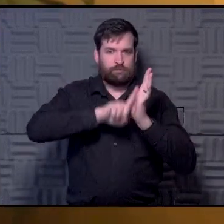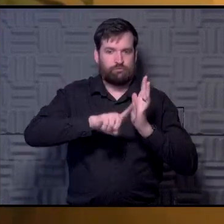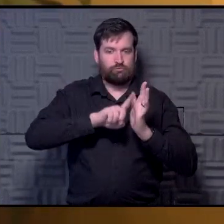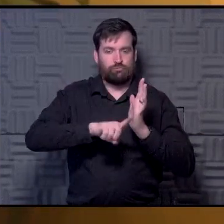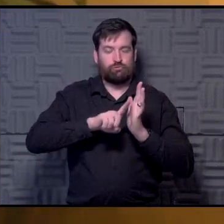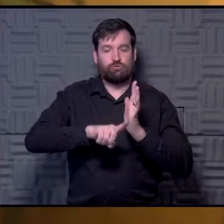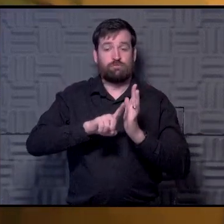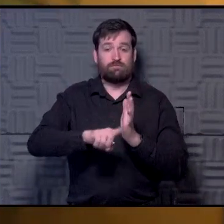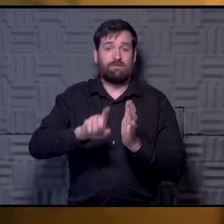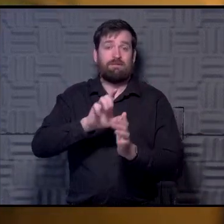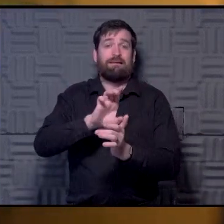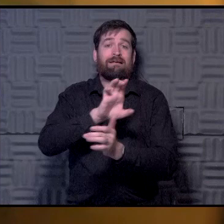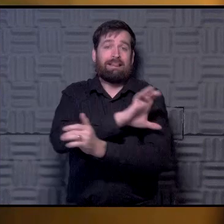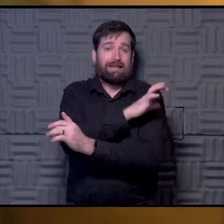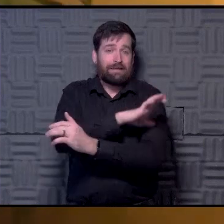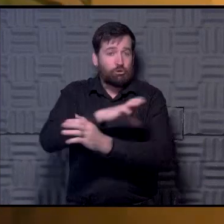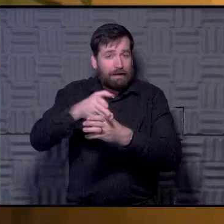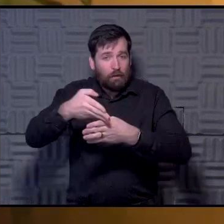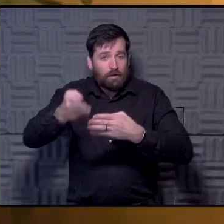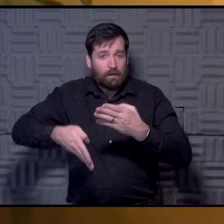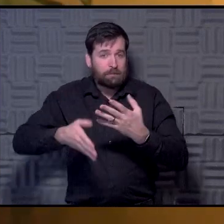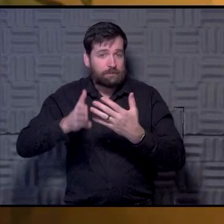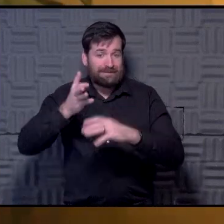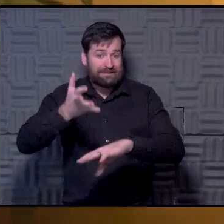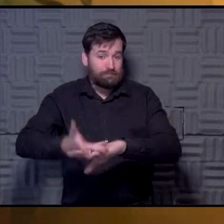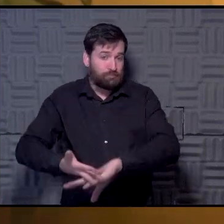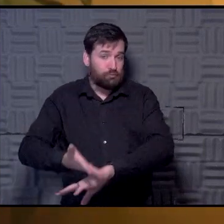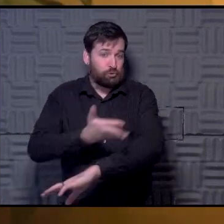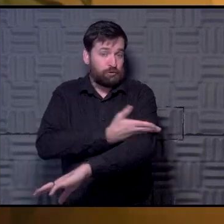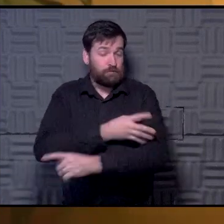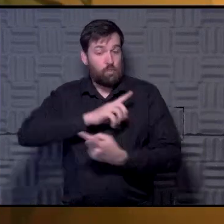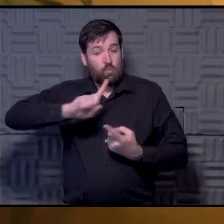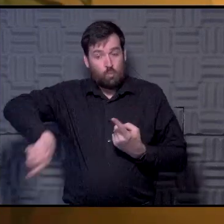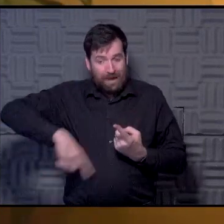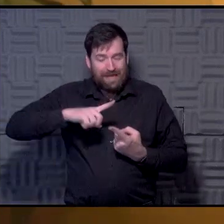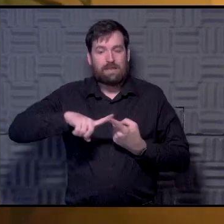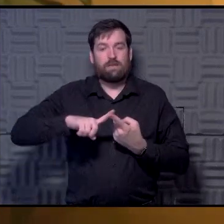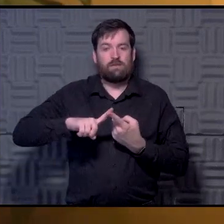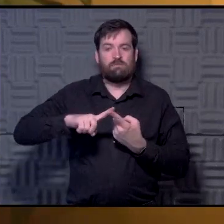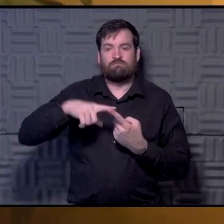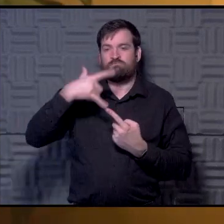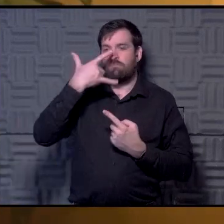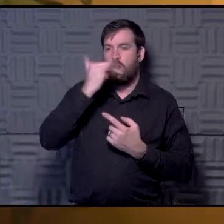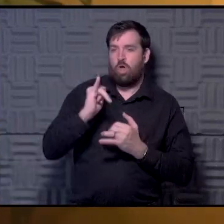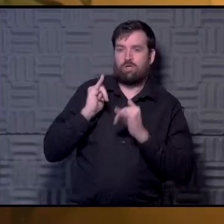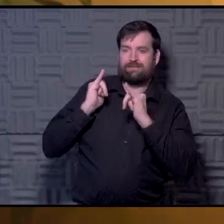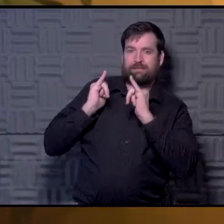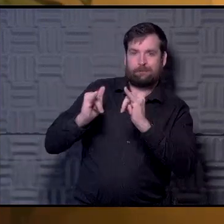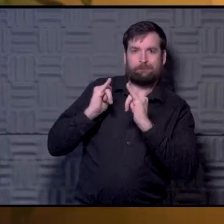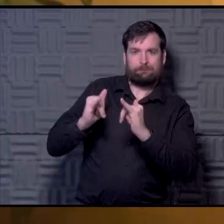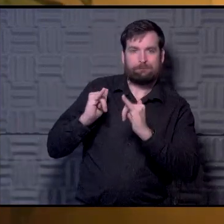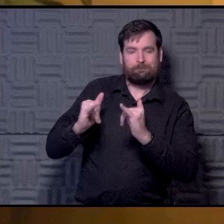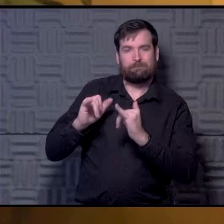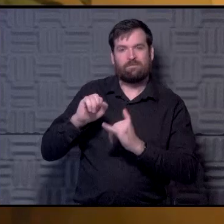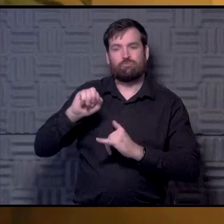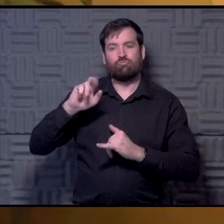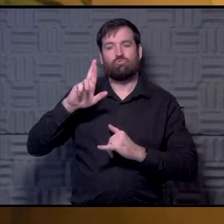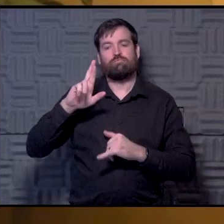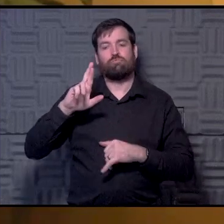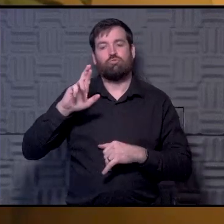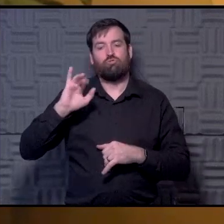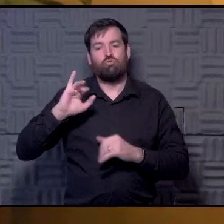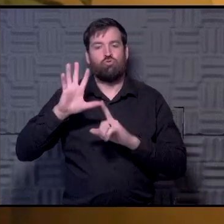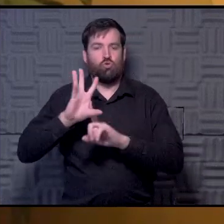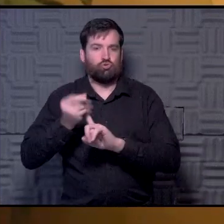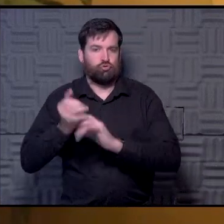clinical outcomes are improved when care is delivered by someone with cultural proximity, because care